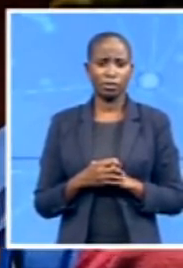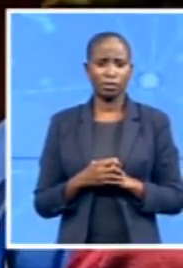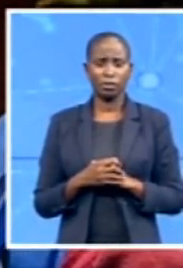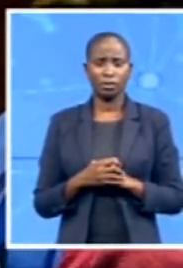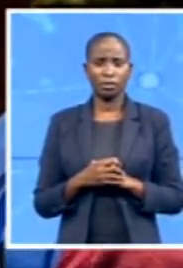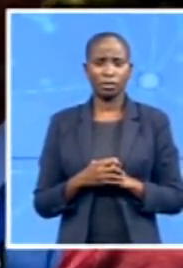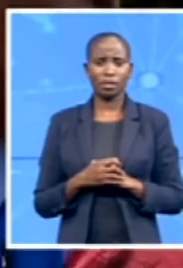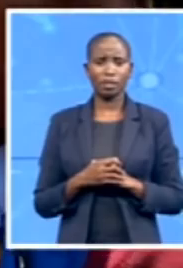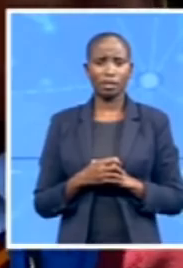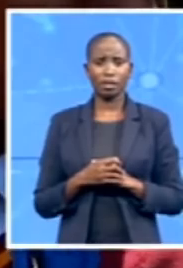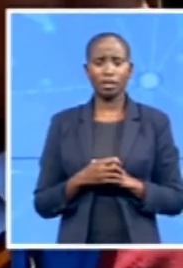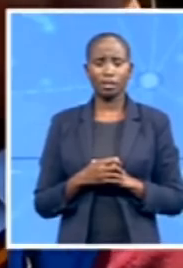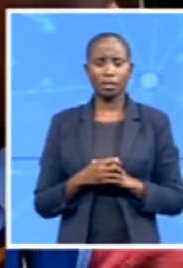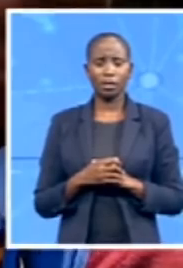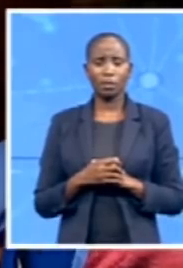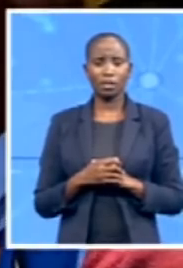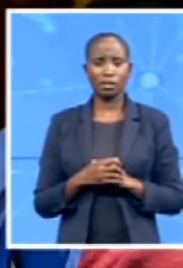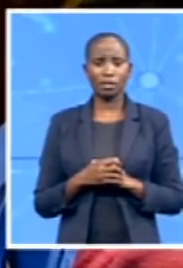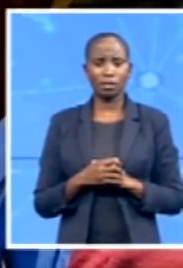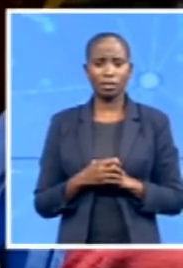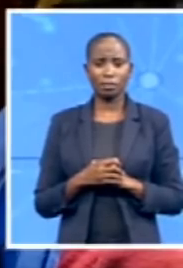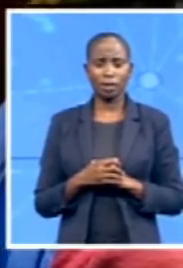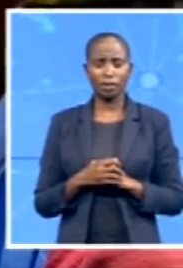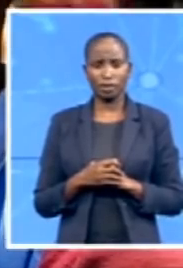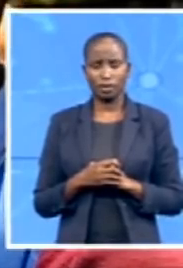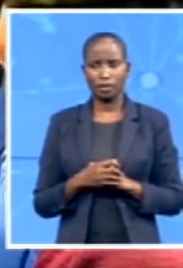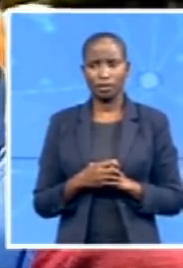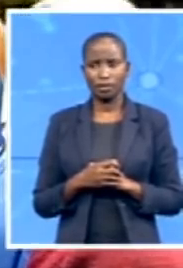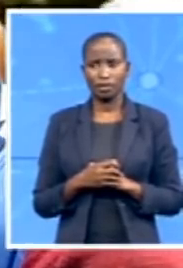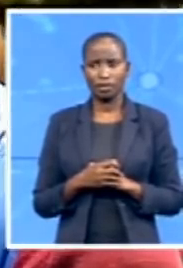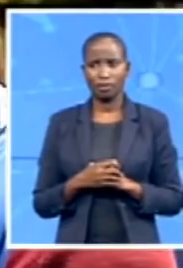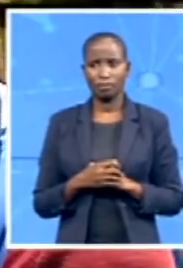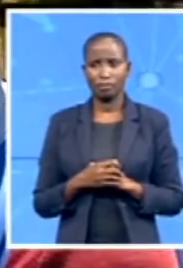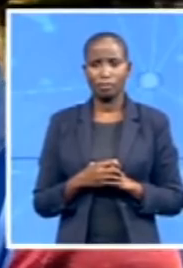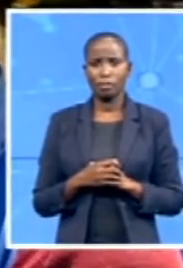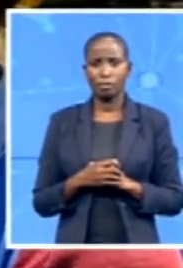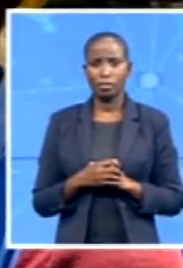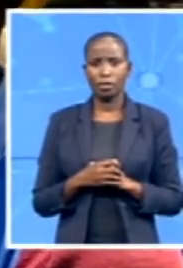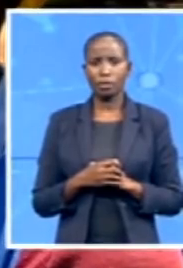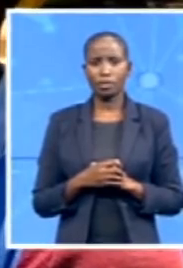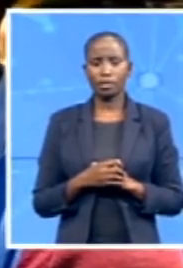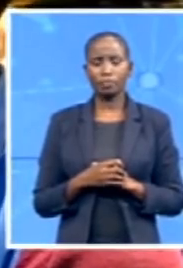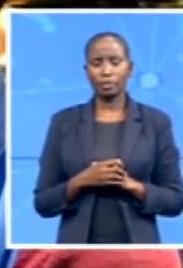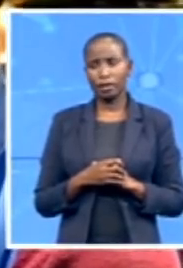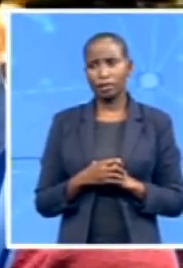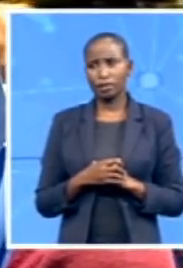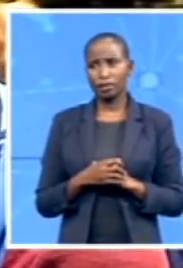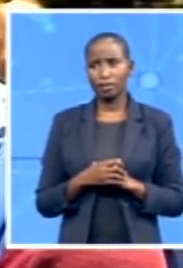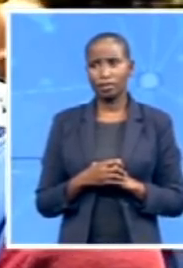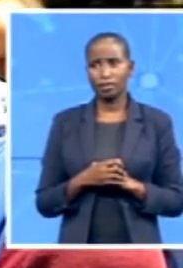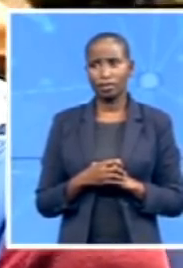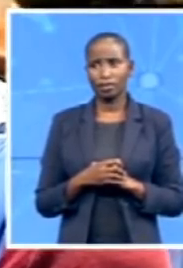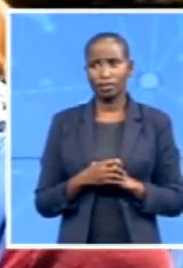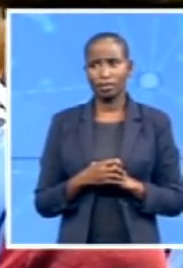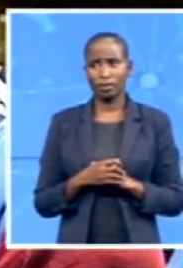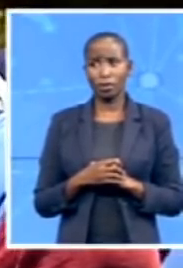leave. Can you all please keep quiet? We want to hear you. We want to hear your side of your story. But